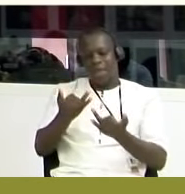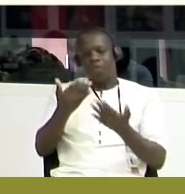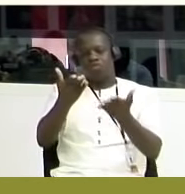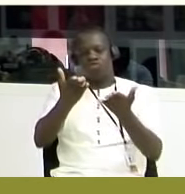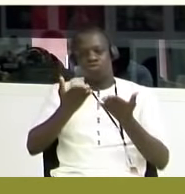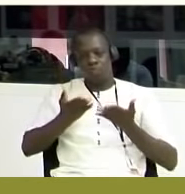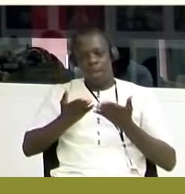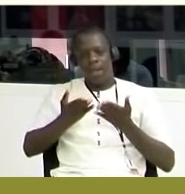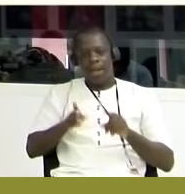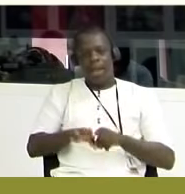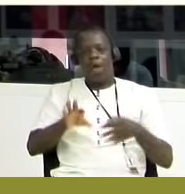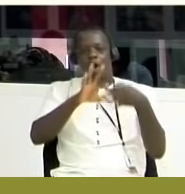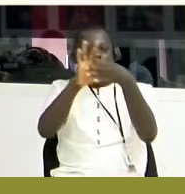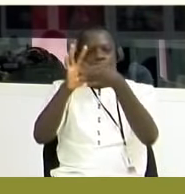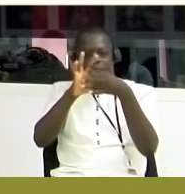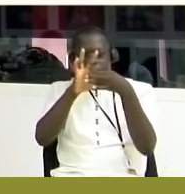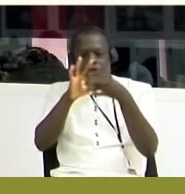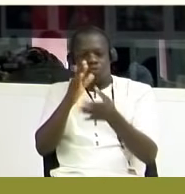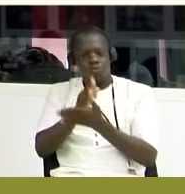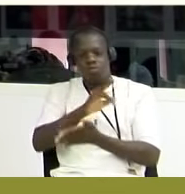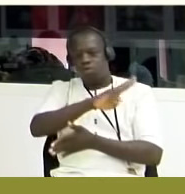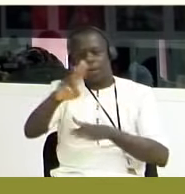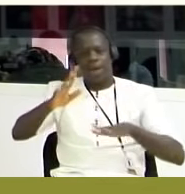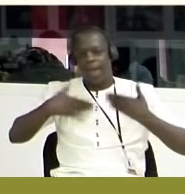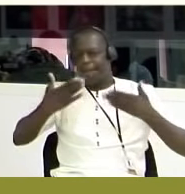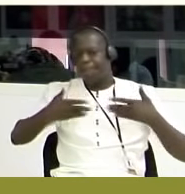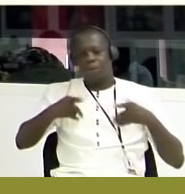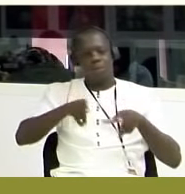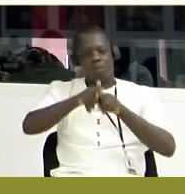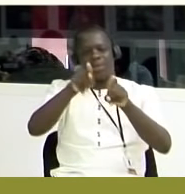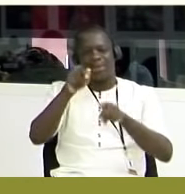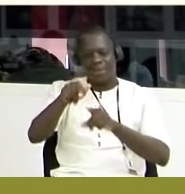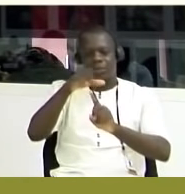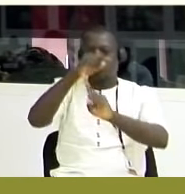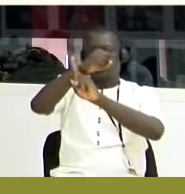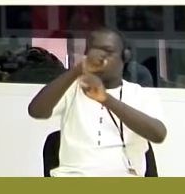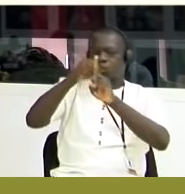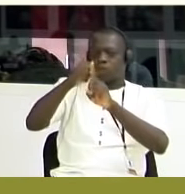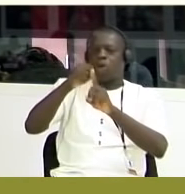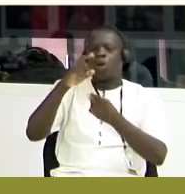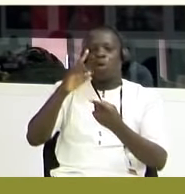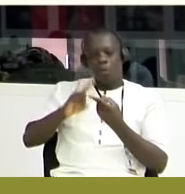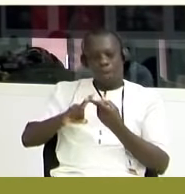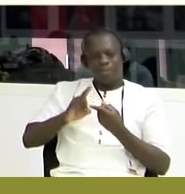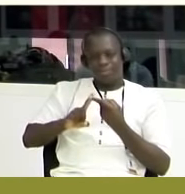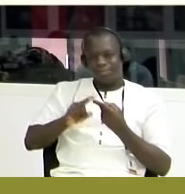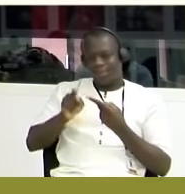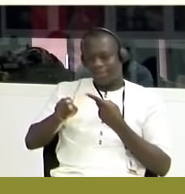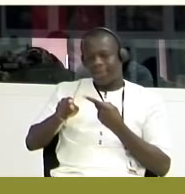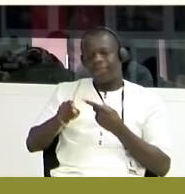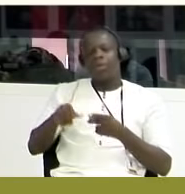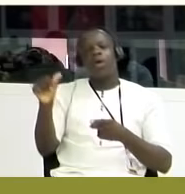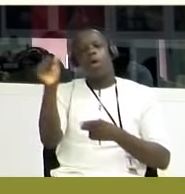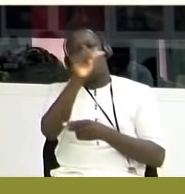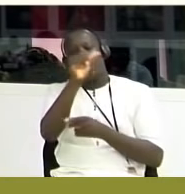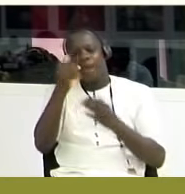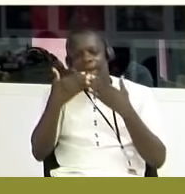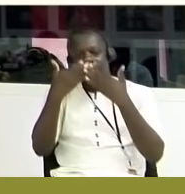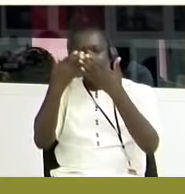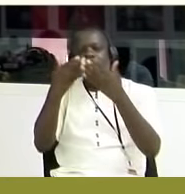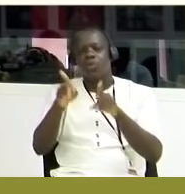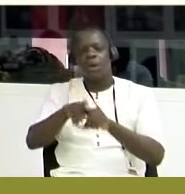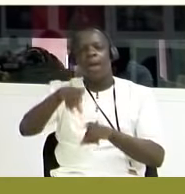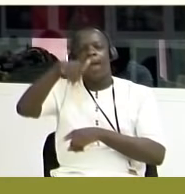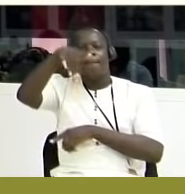that situation. That's one. And the other information I receive is that the PIU, while